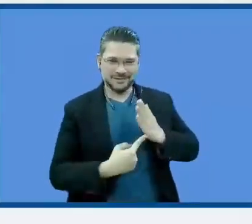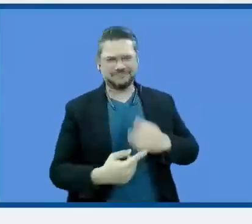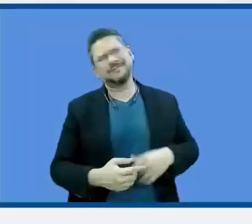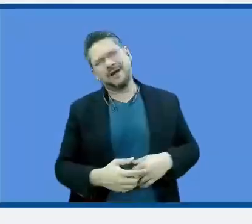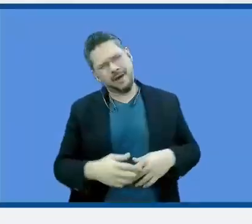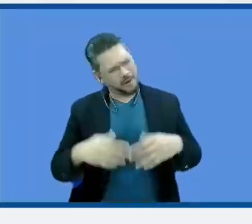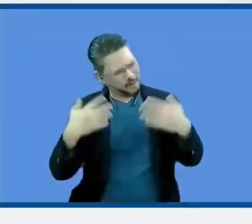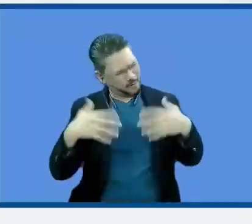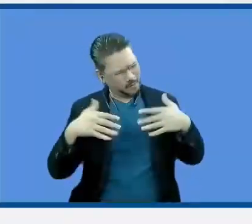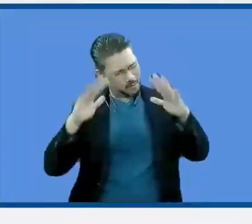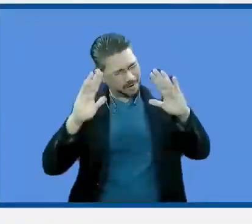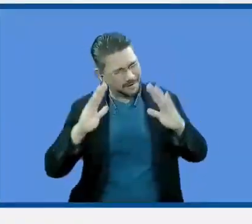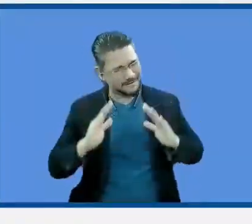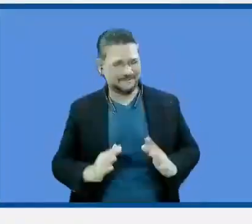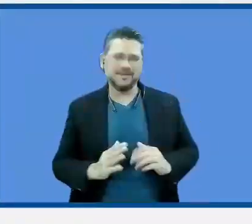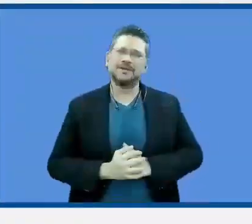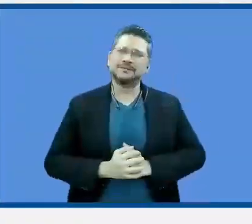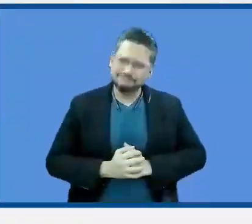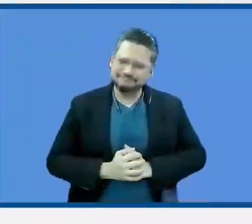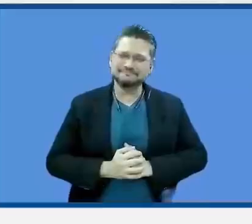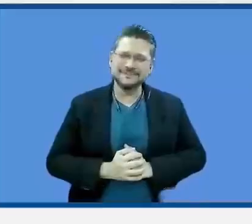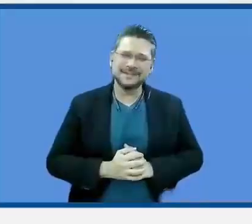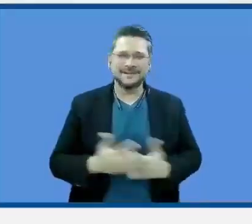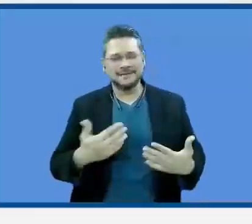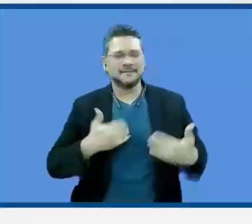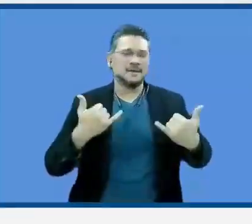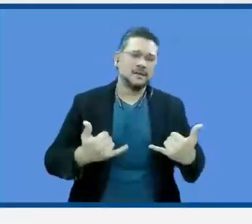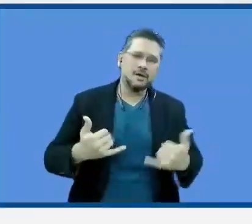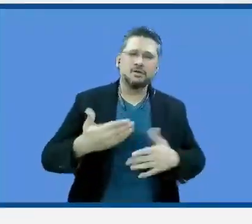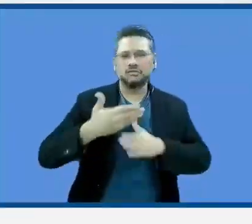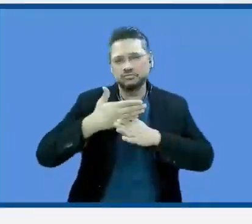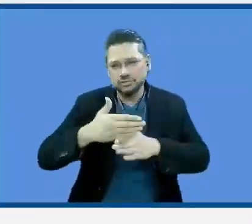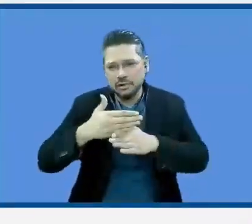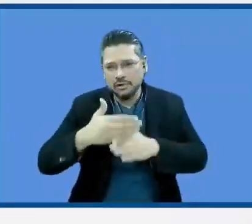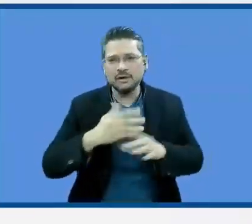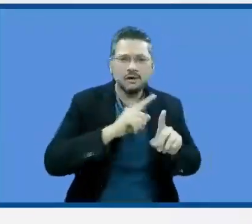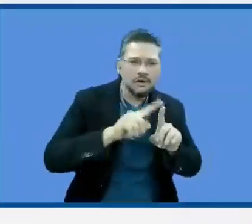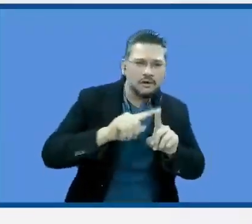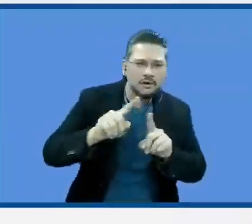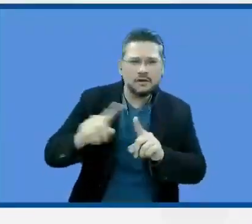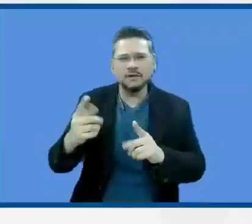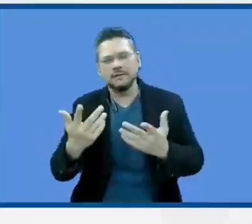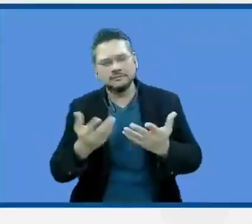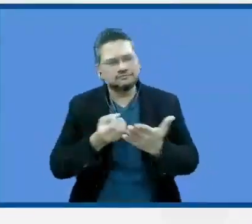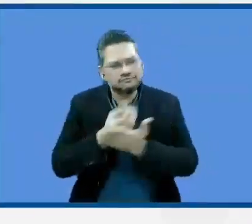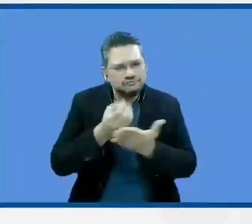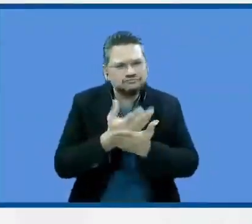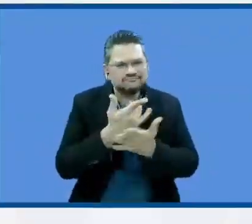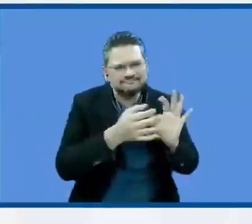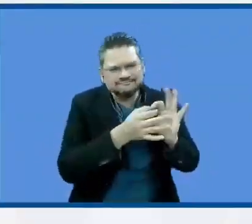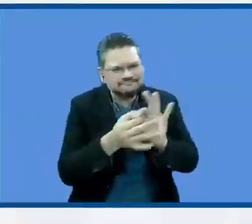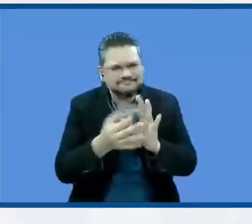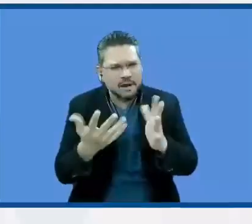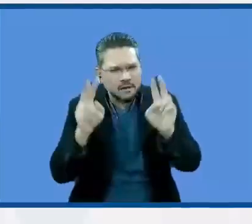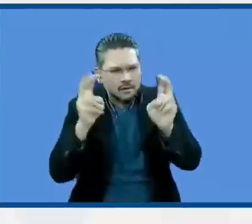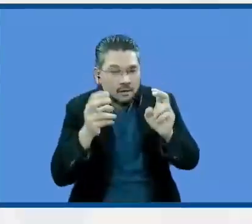with you some thoughts on the importance of science and technology for